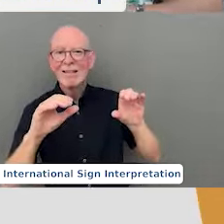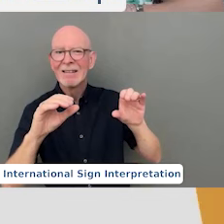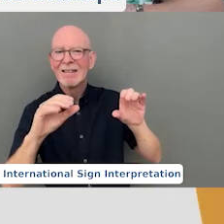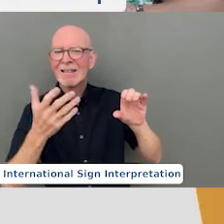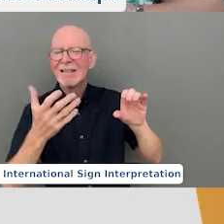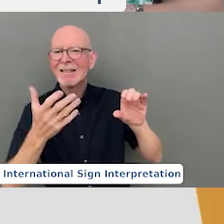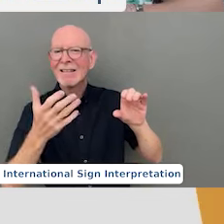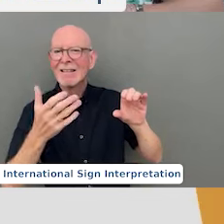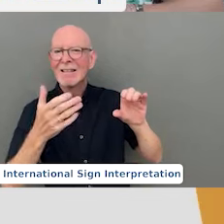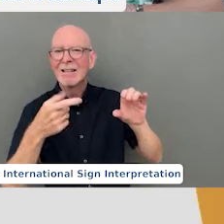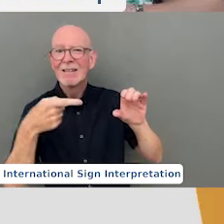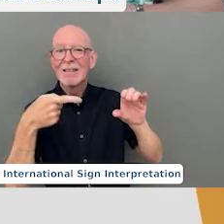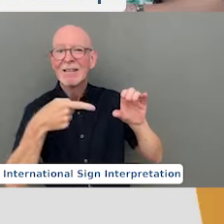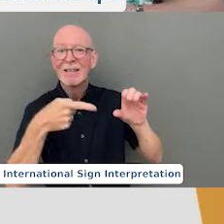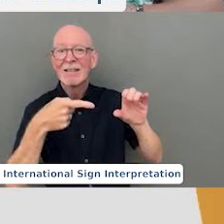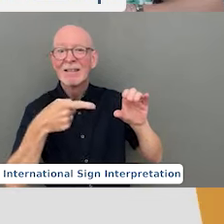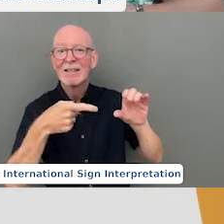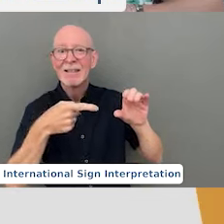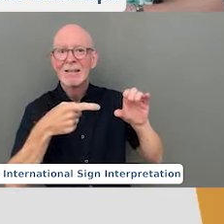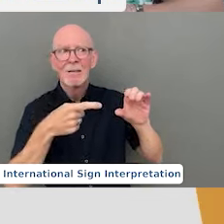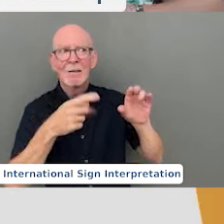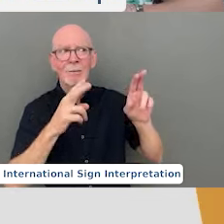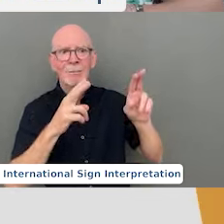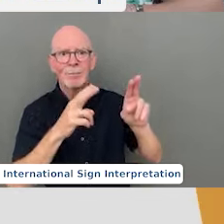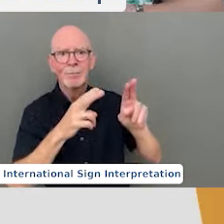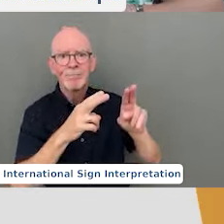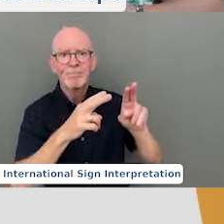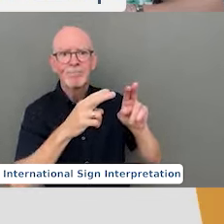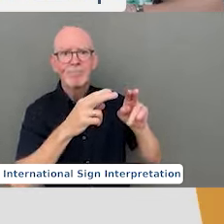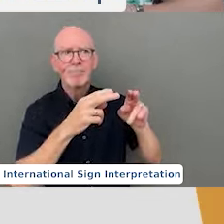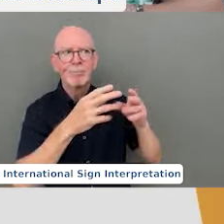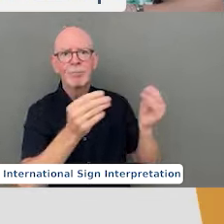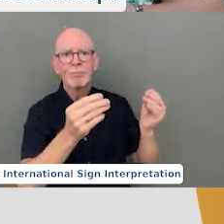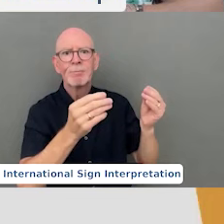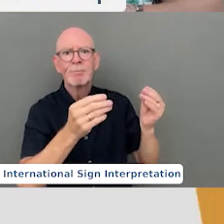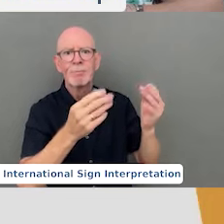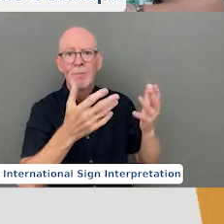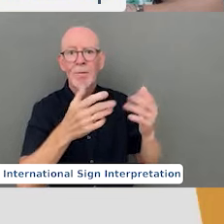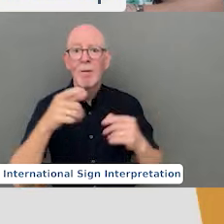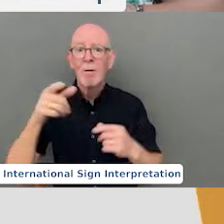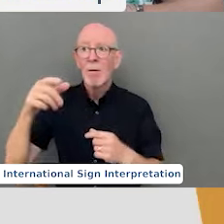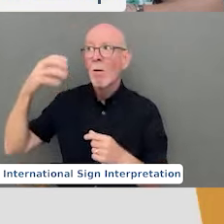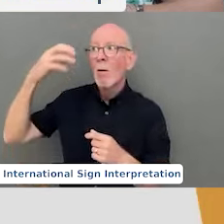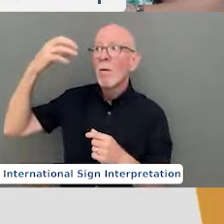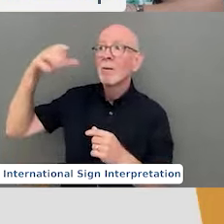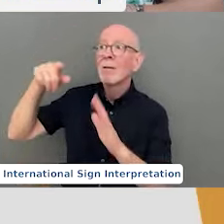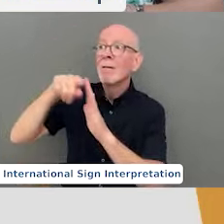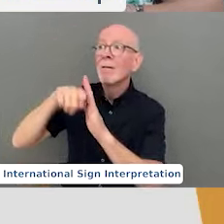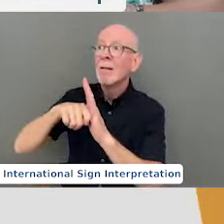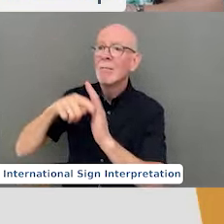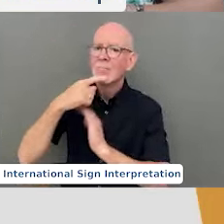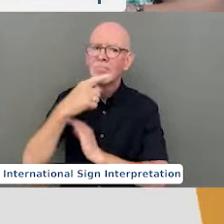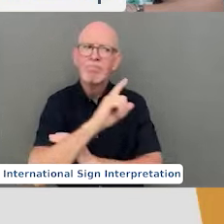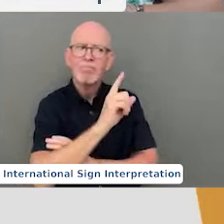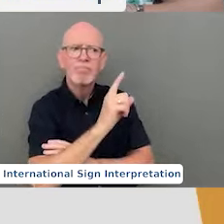For instance, the budget supports by DFAC So now when these budget supports are